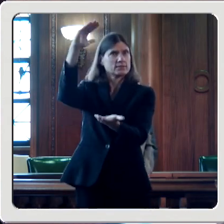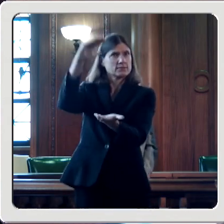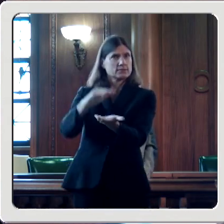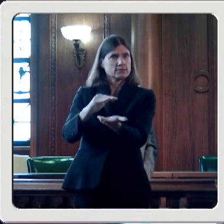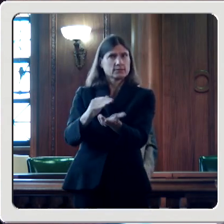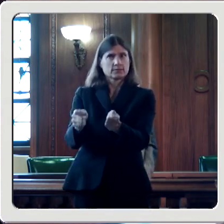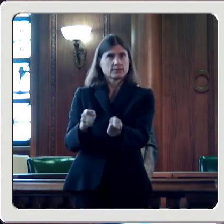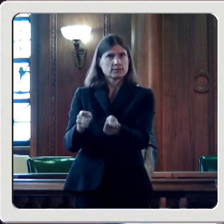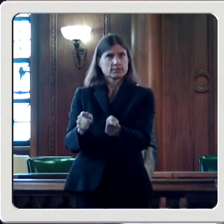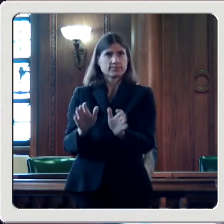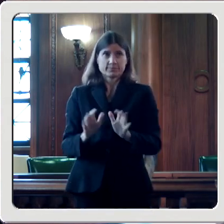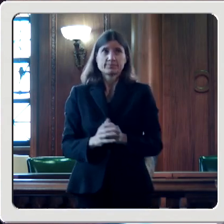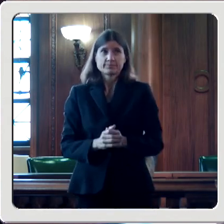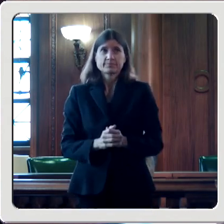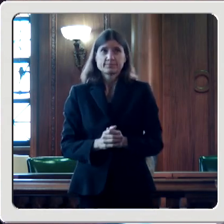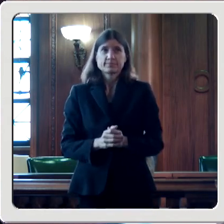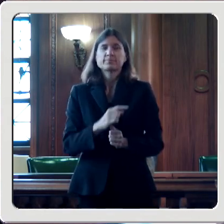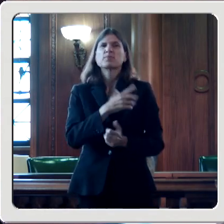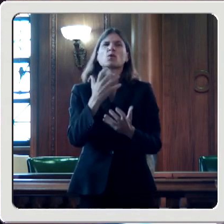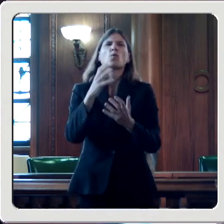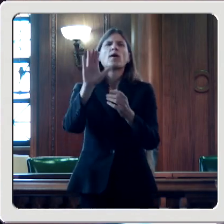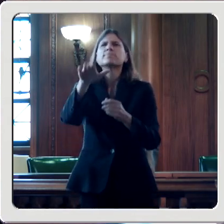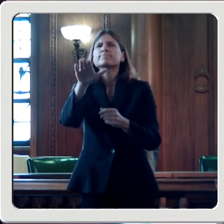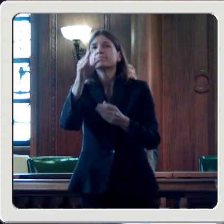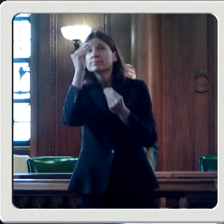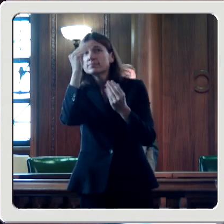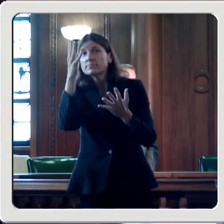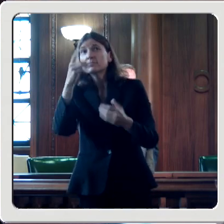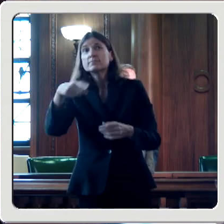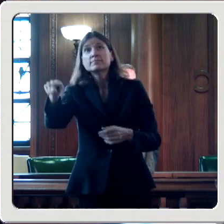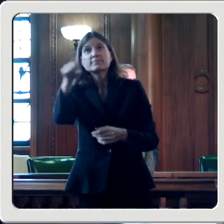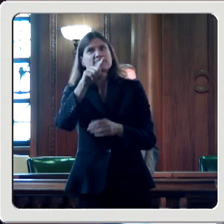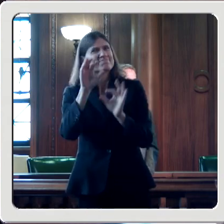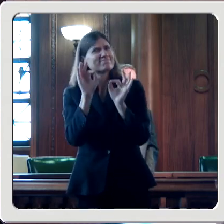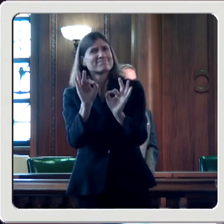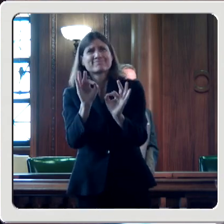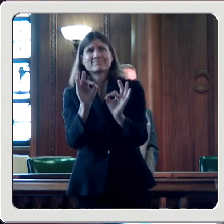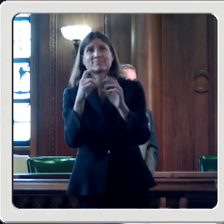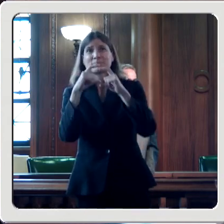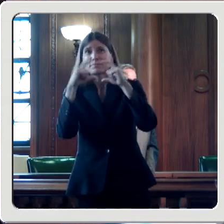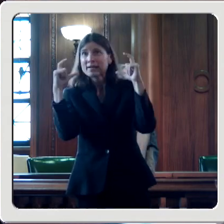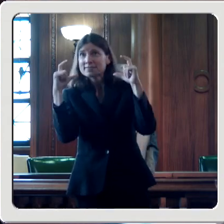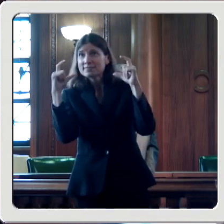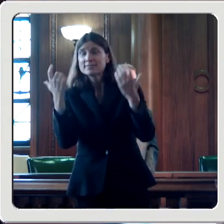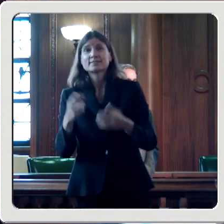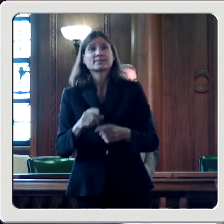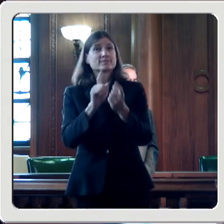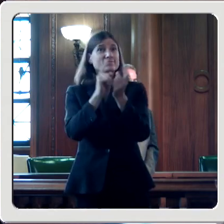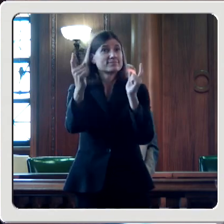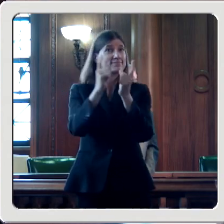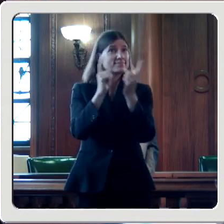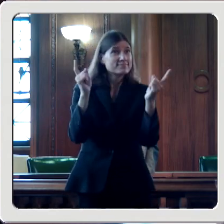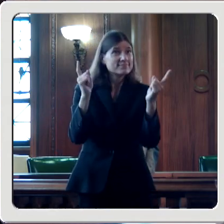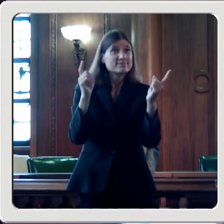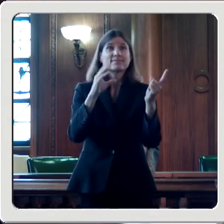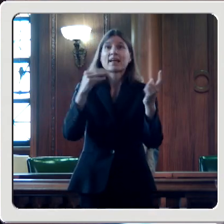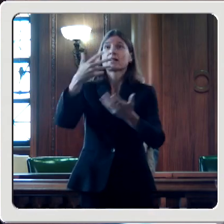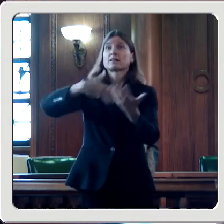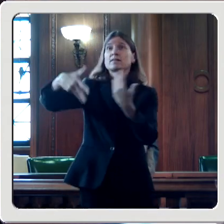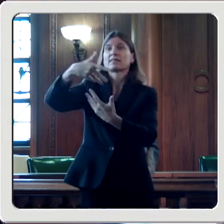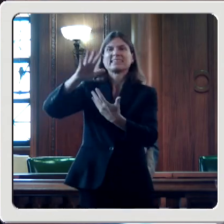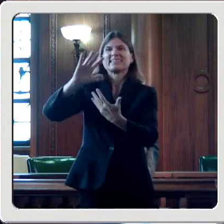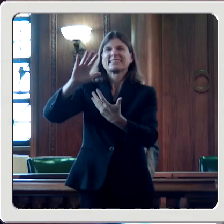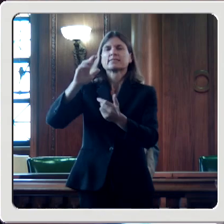moment. The masking, the physical distancing, the limitation on our activities and gatherings, the hand hygiene that you're